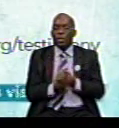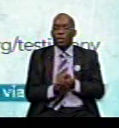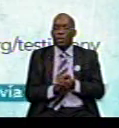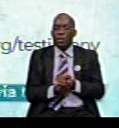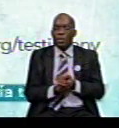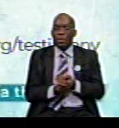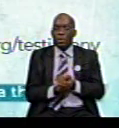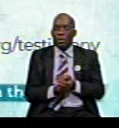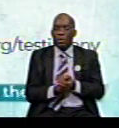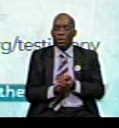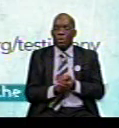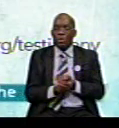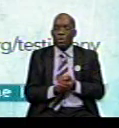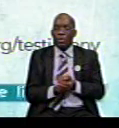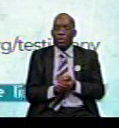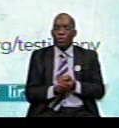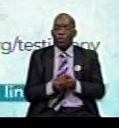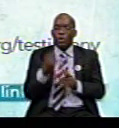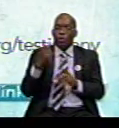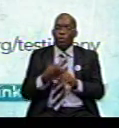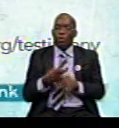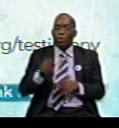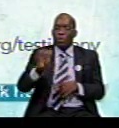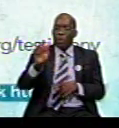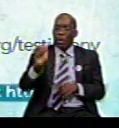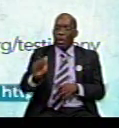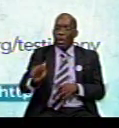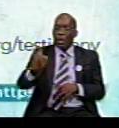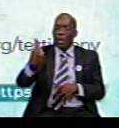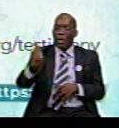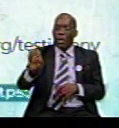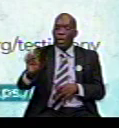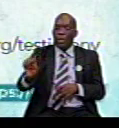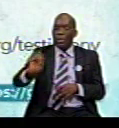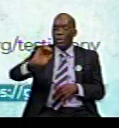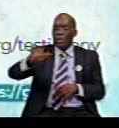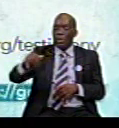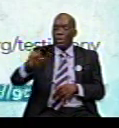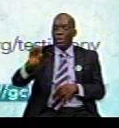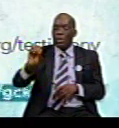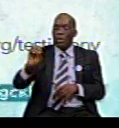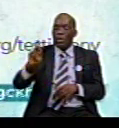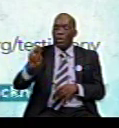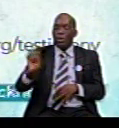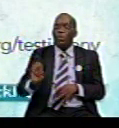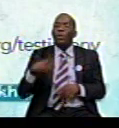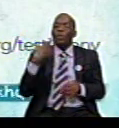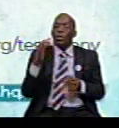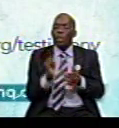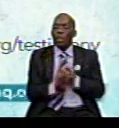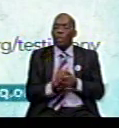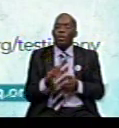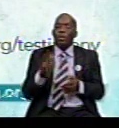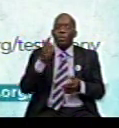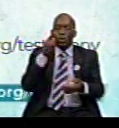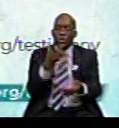We have this one from Adejoke Adefuyi, who said, my son is healed of uncontrollable urination. Praise